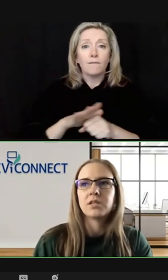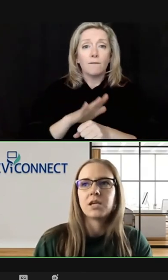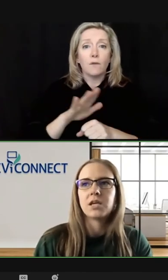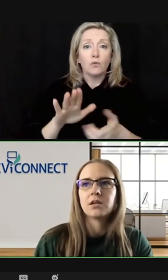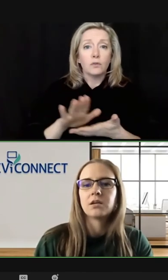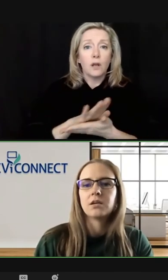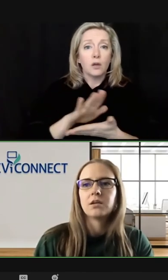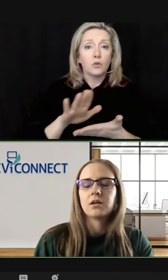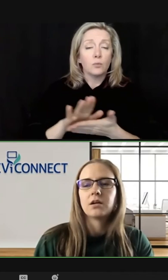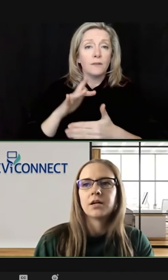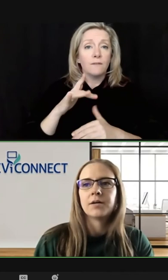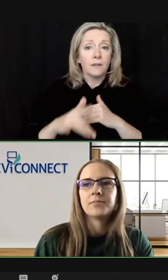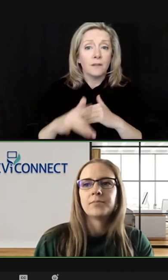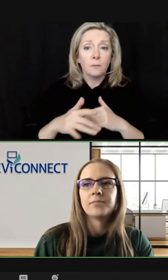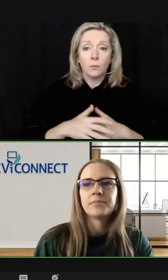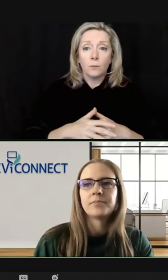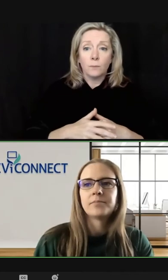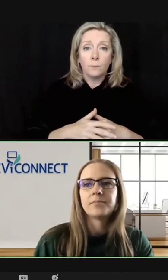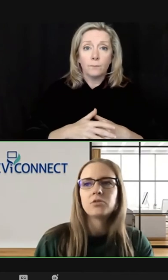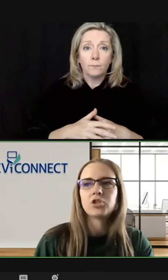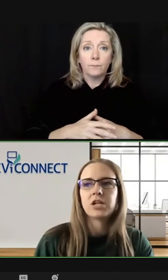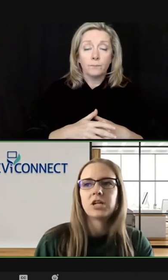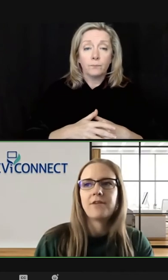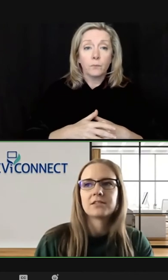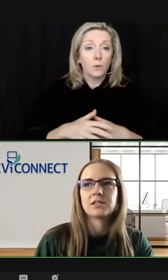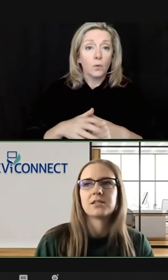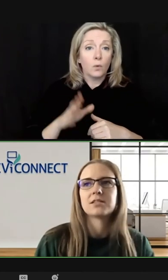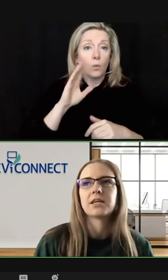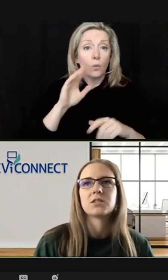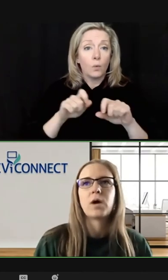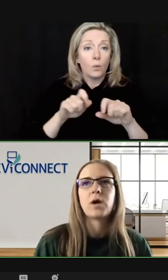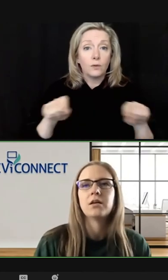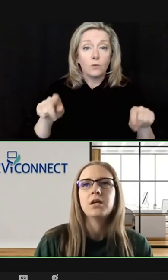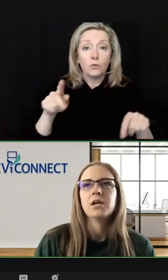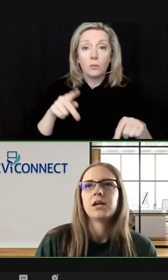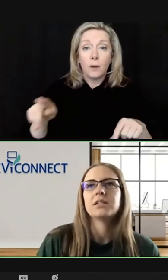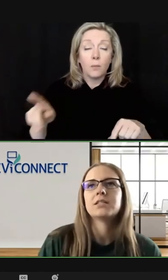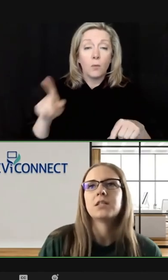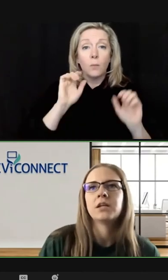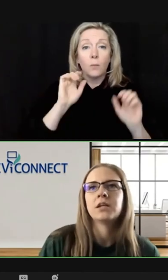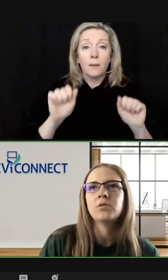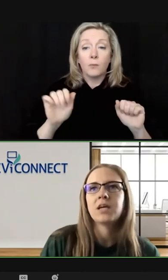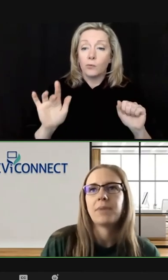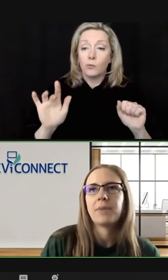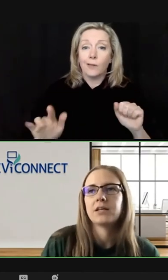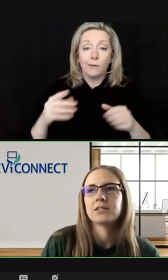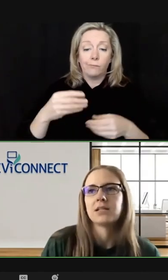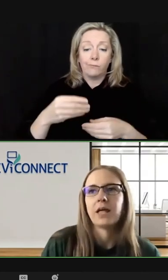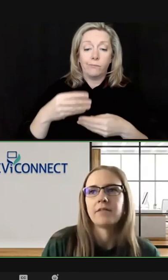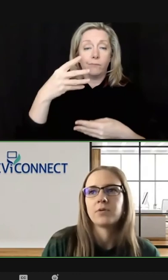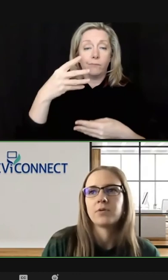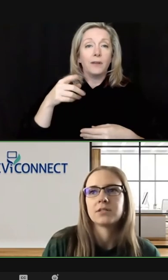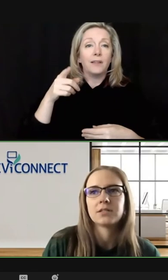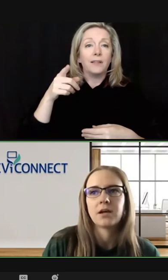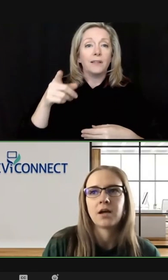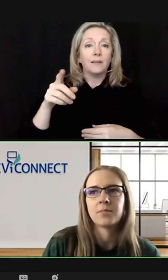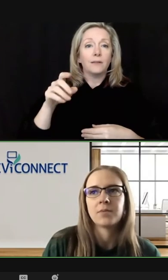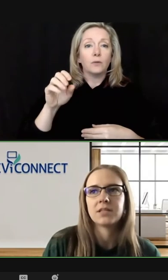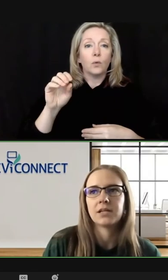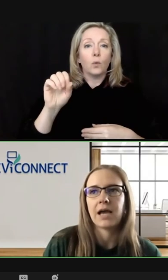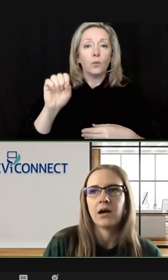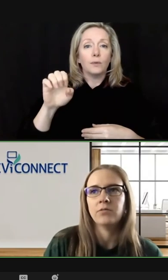access to the PowerPoint, you should have access to this link as well. And it's an Osap policy letter that